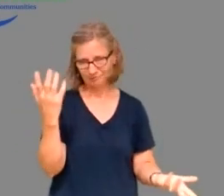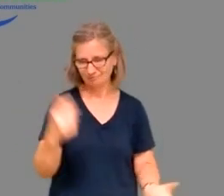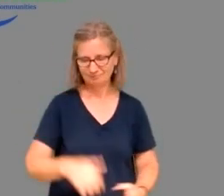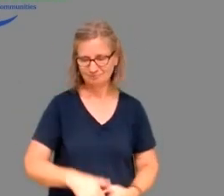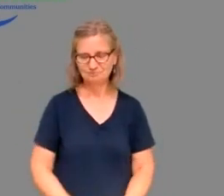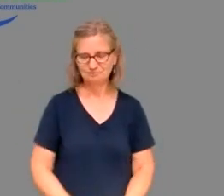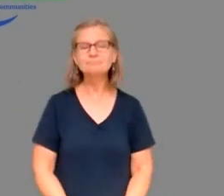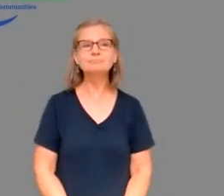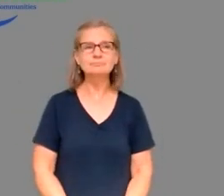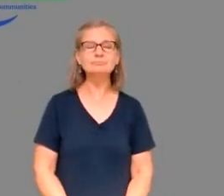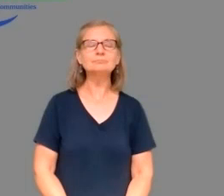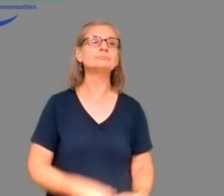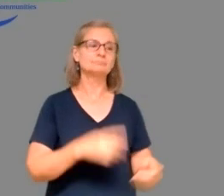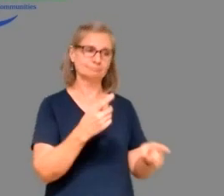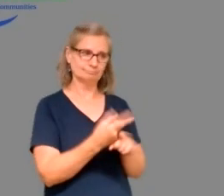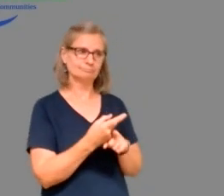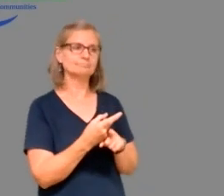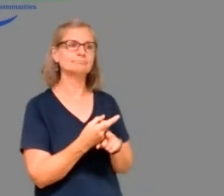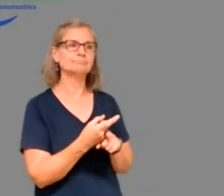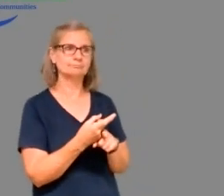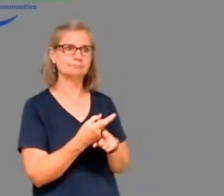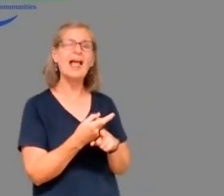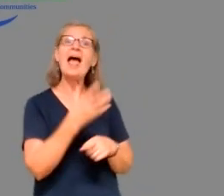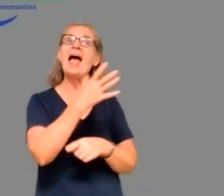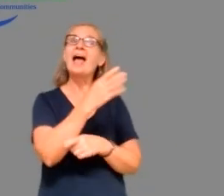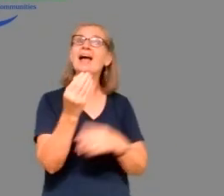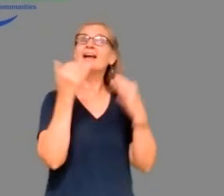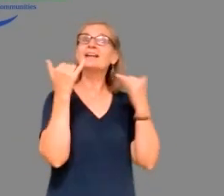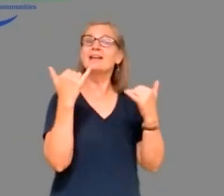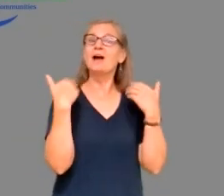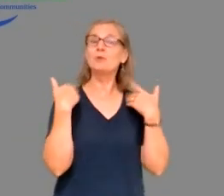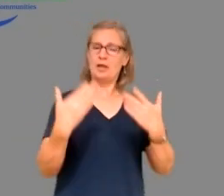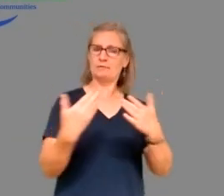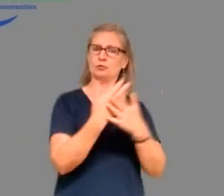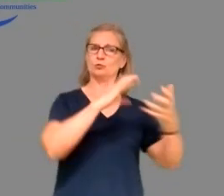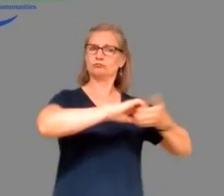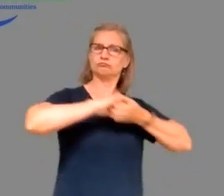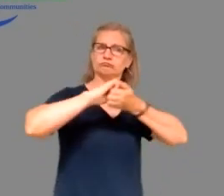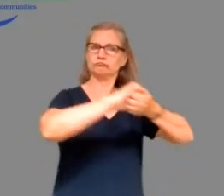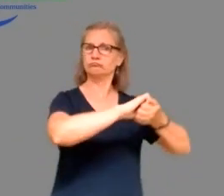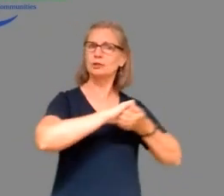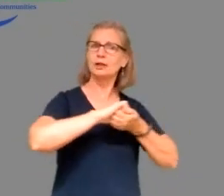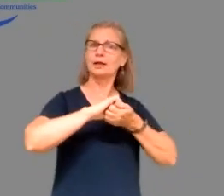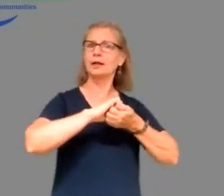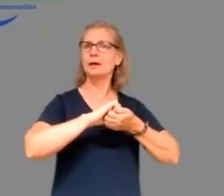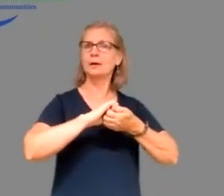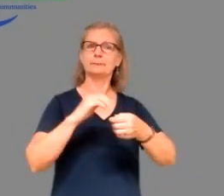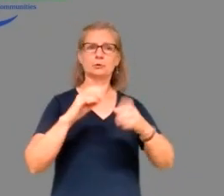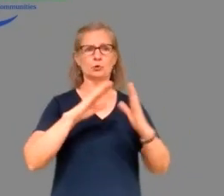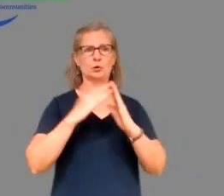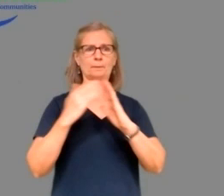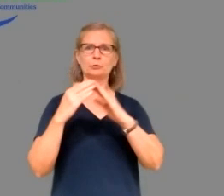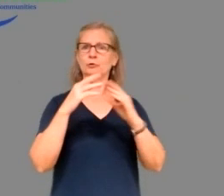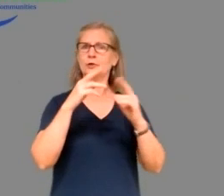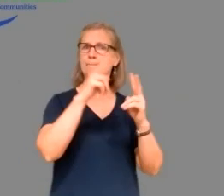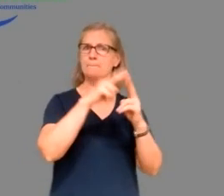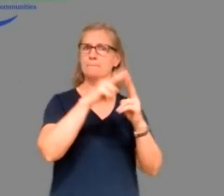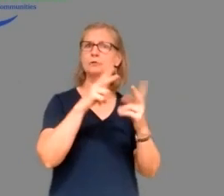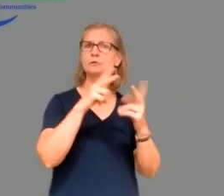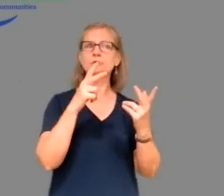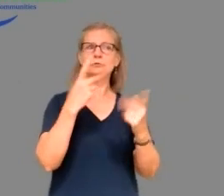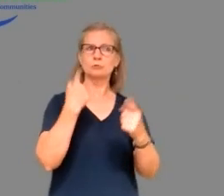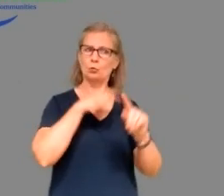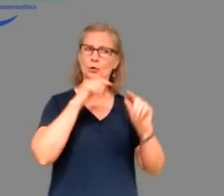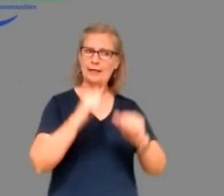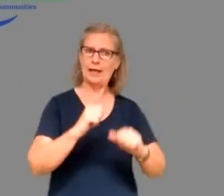Well, and this has spurred some collaboration between community partners and things to get more contact tracers in when, it's with